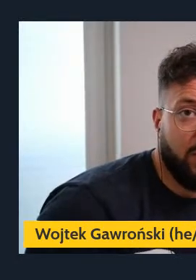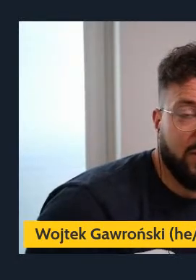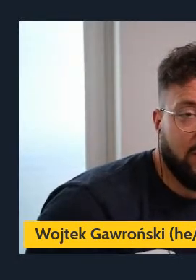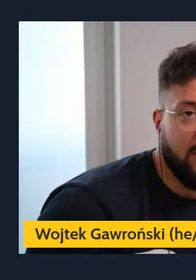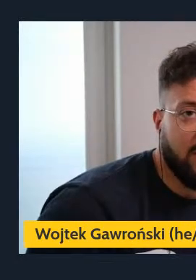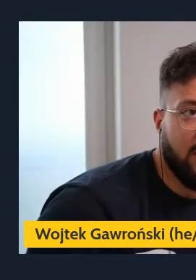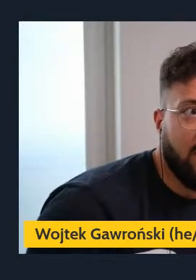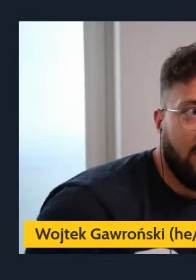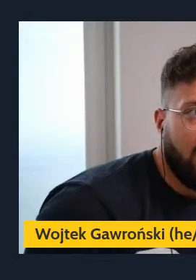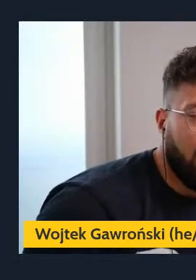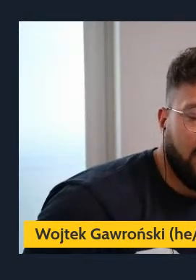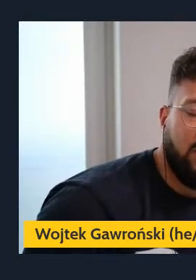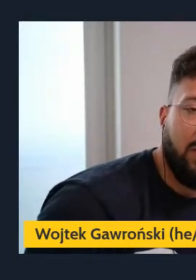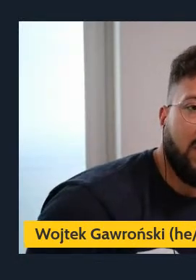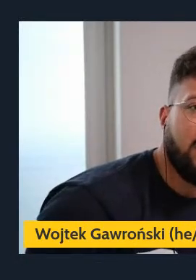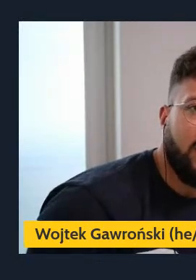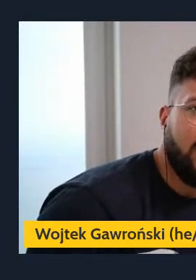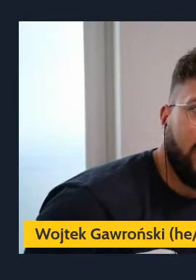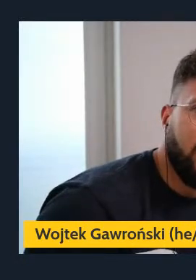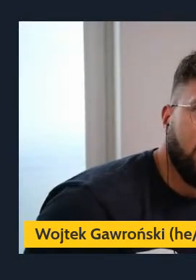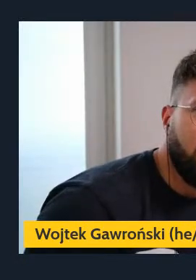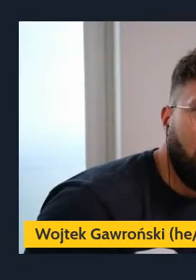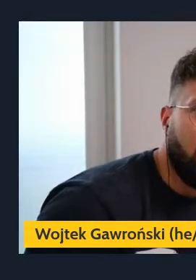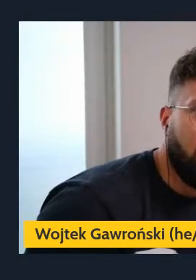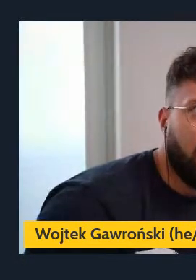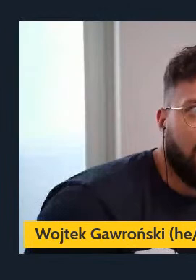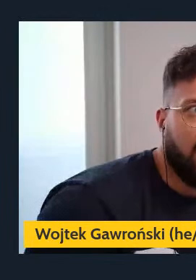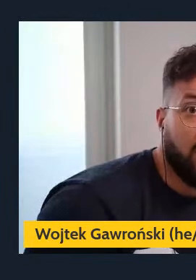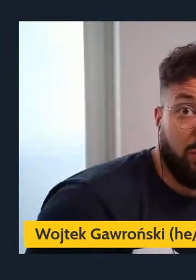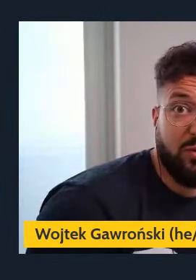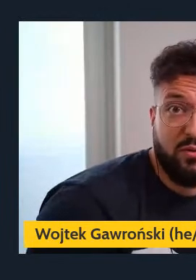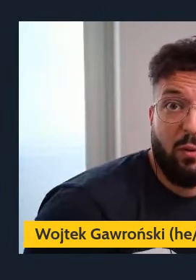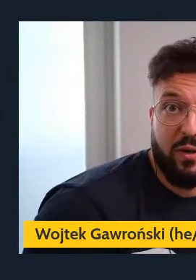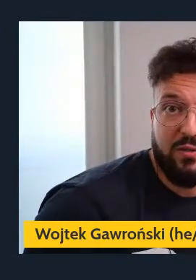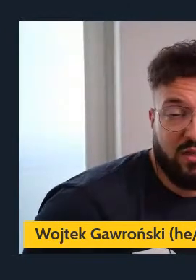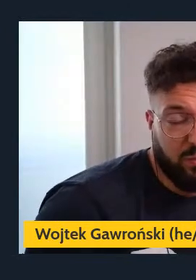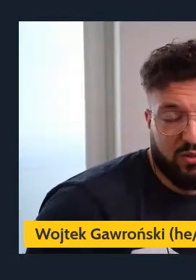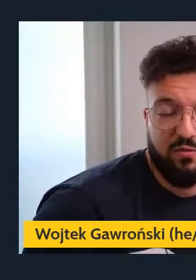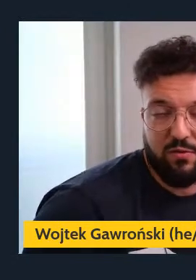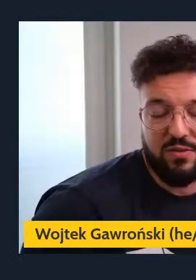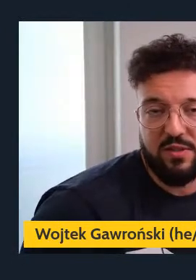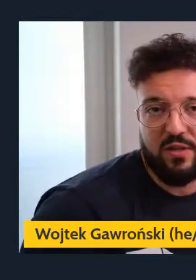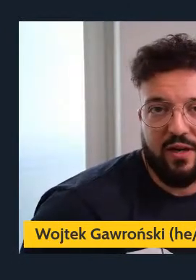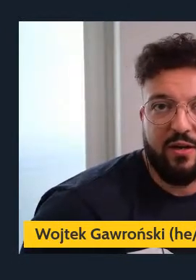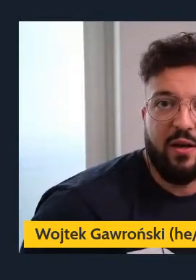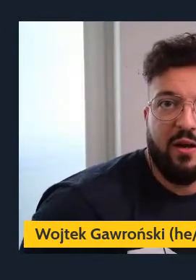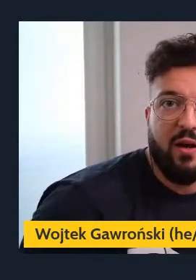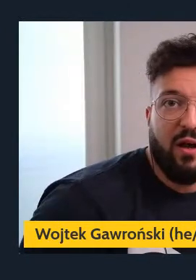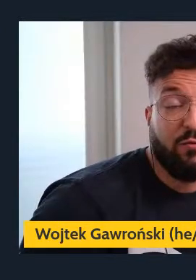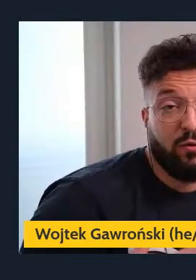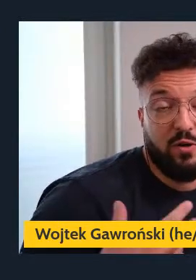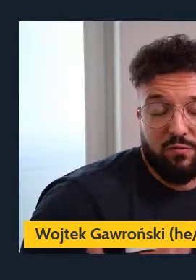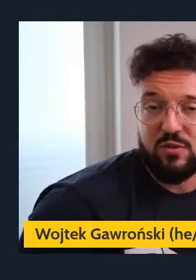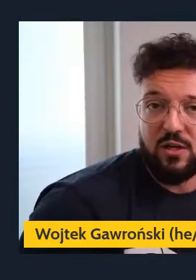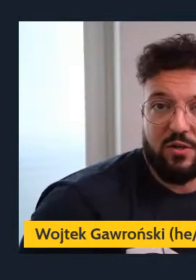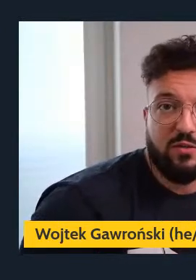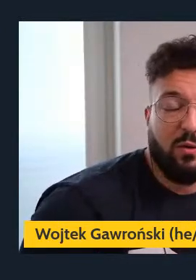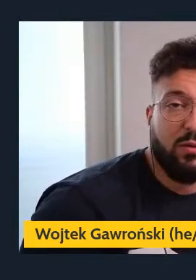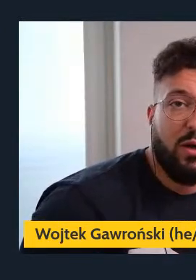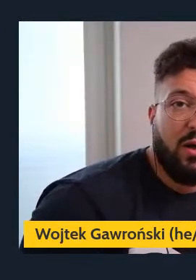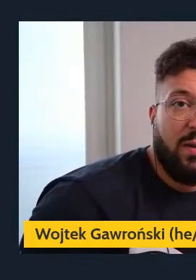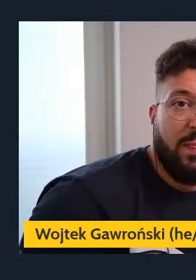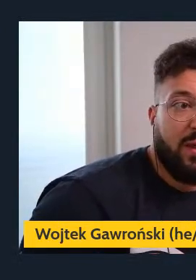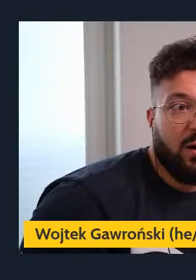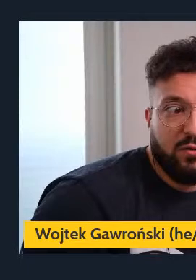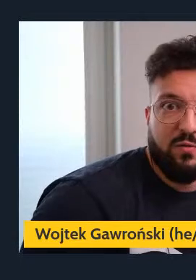about integration testing. And I'm extremely excited because both are important topics, especially for the CDK and for the infrastructure as